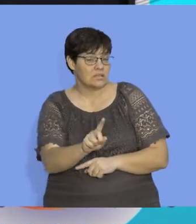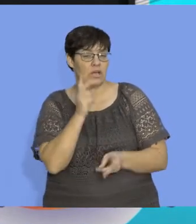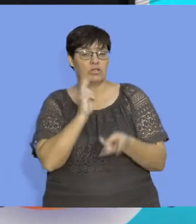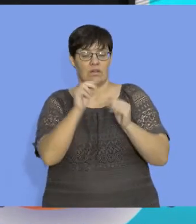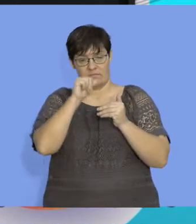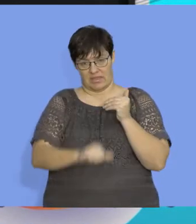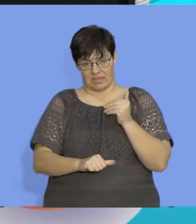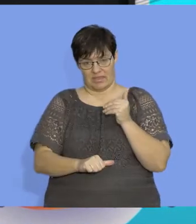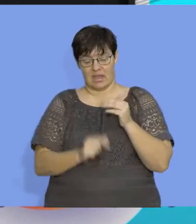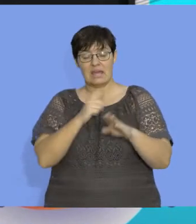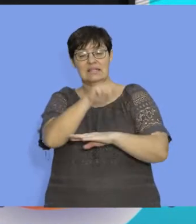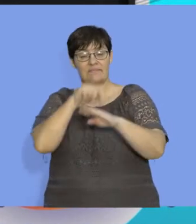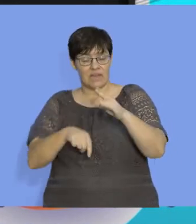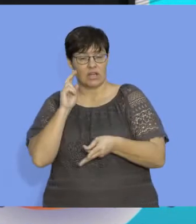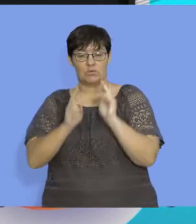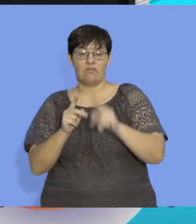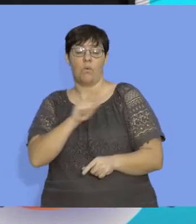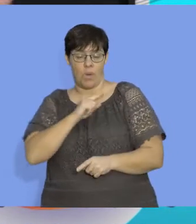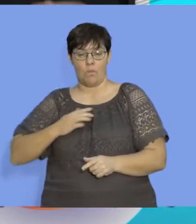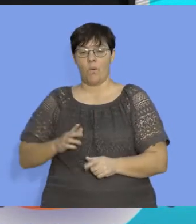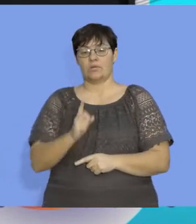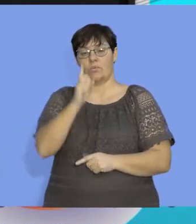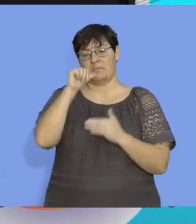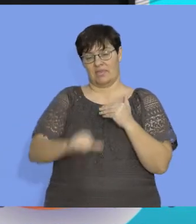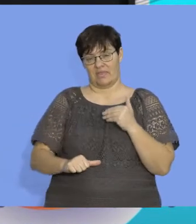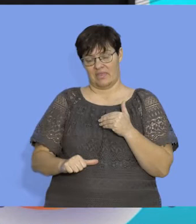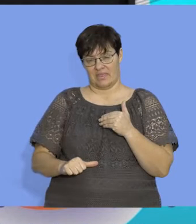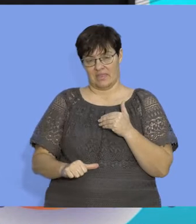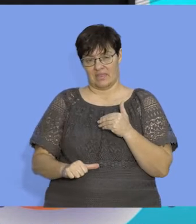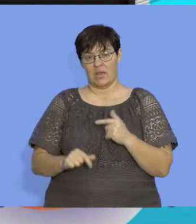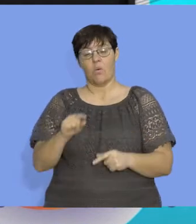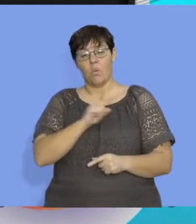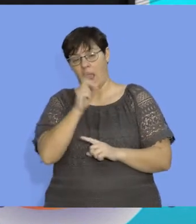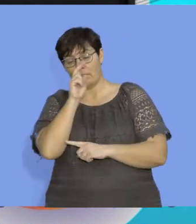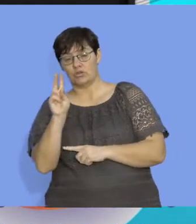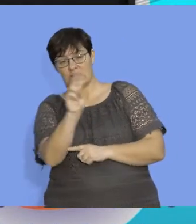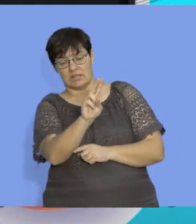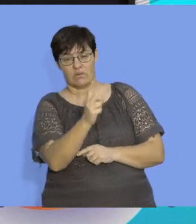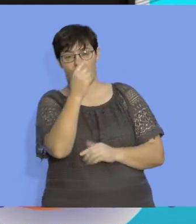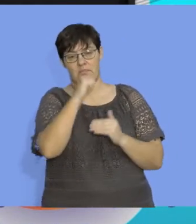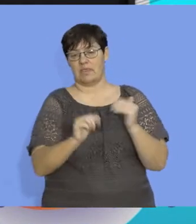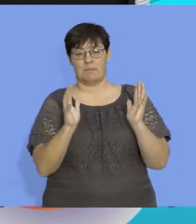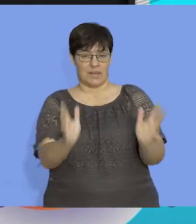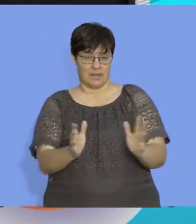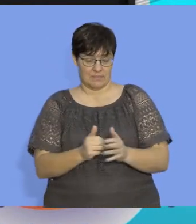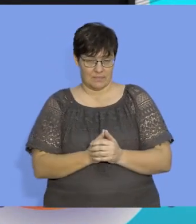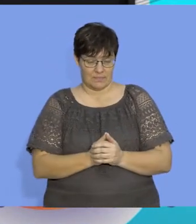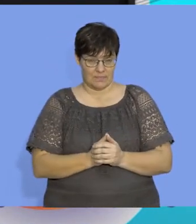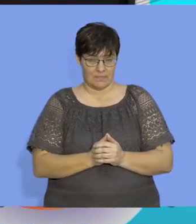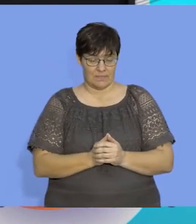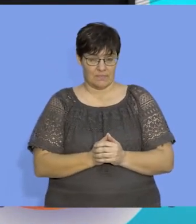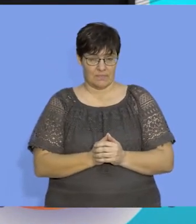1 month, because you're only projecting for 1 month. Okay, so you've seen we've started dealing